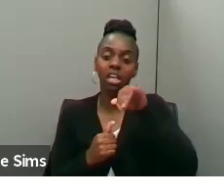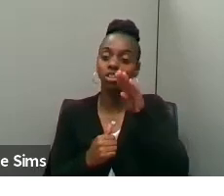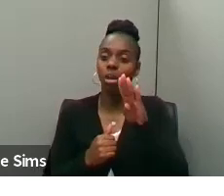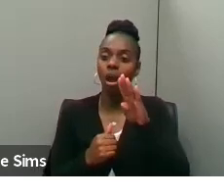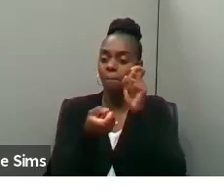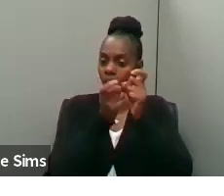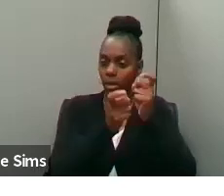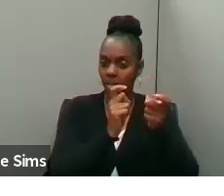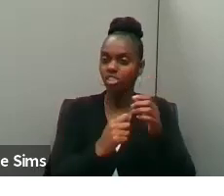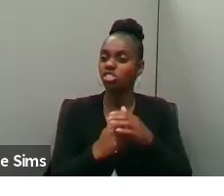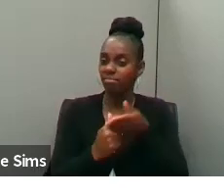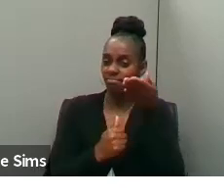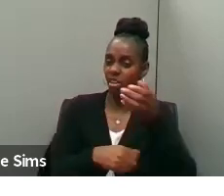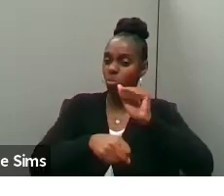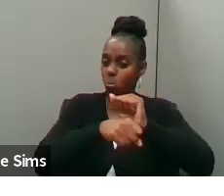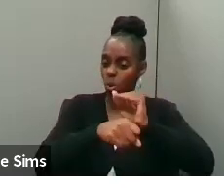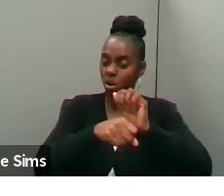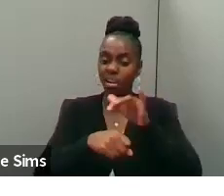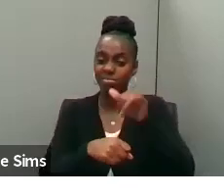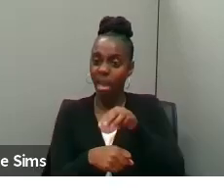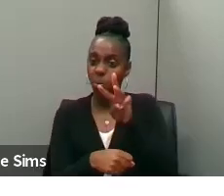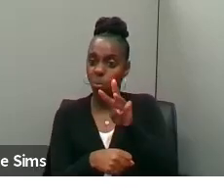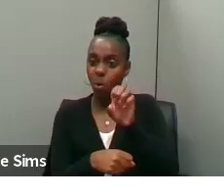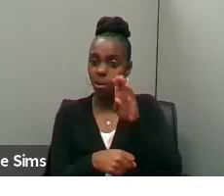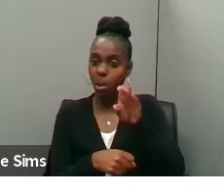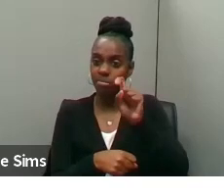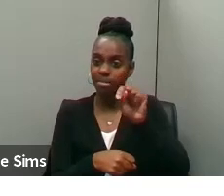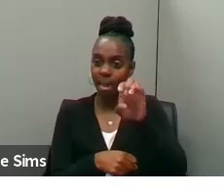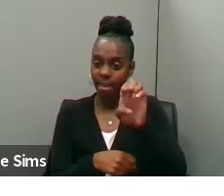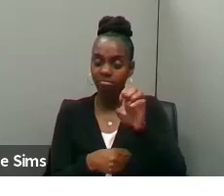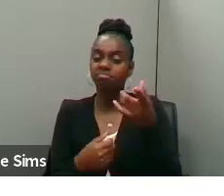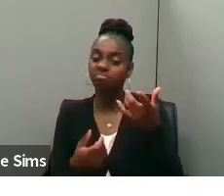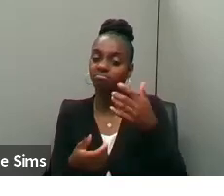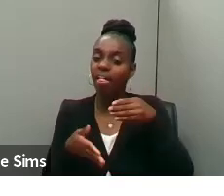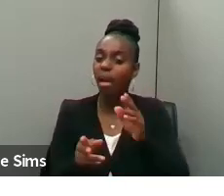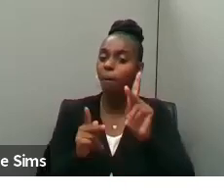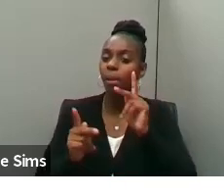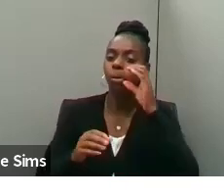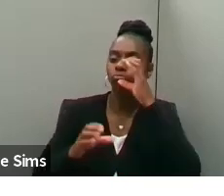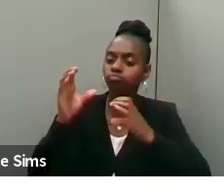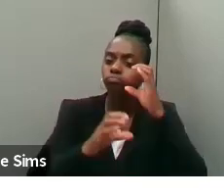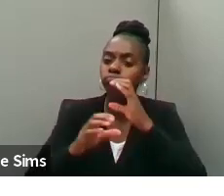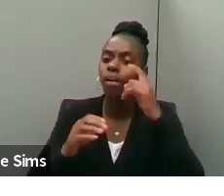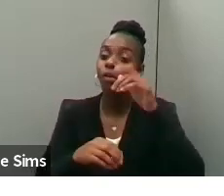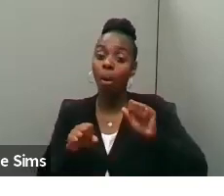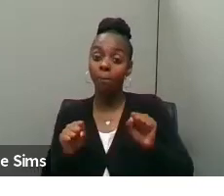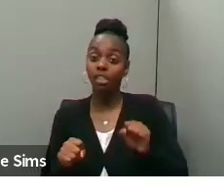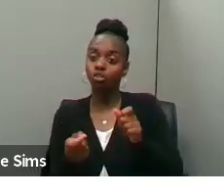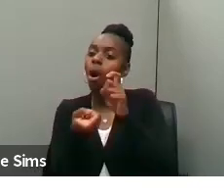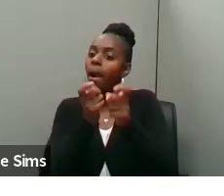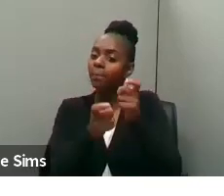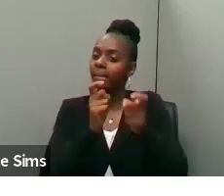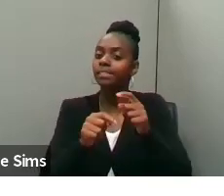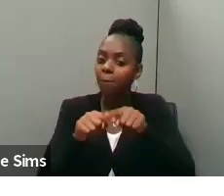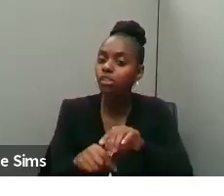Network. So this is a website that allows folks to search for potential accommodations